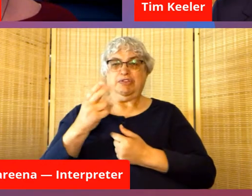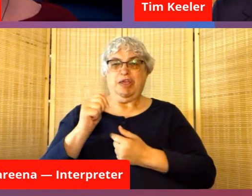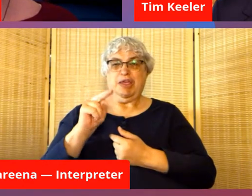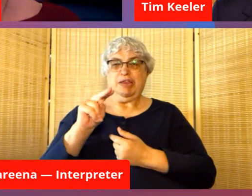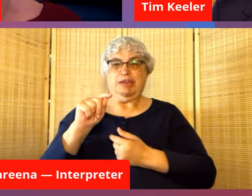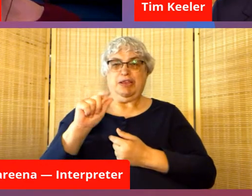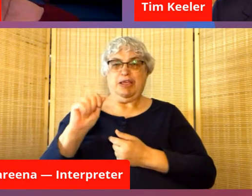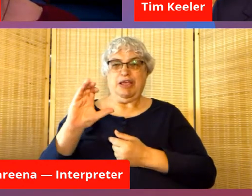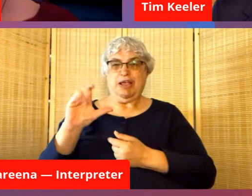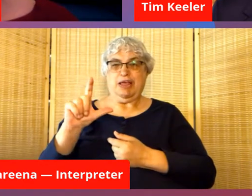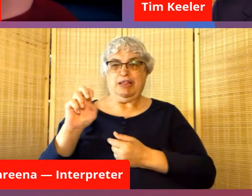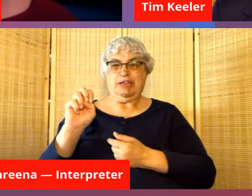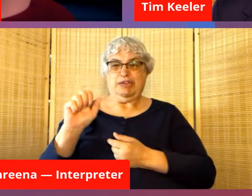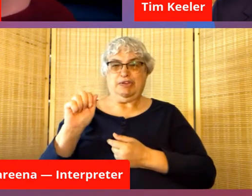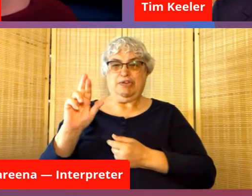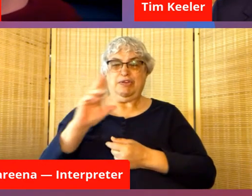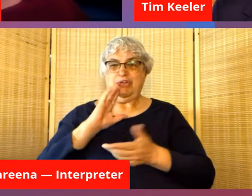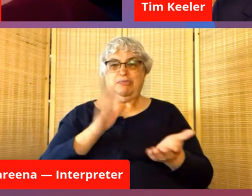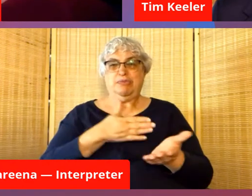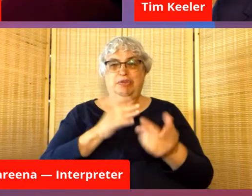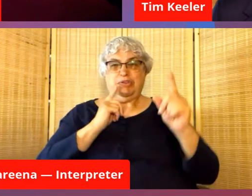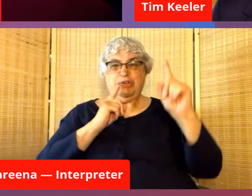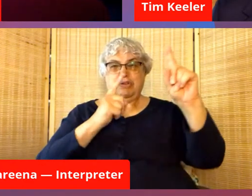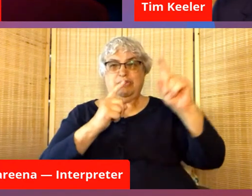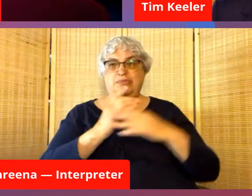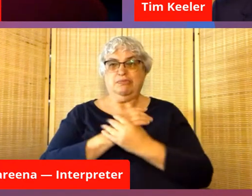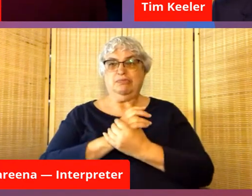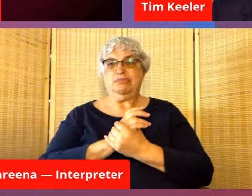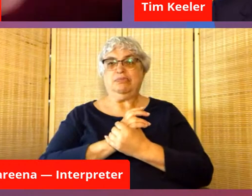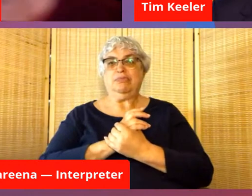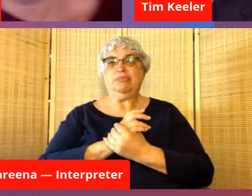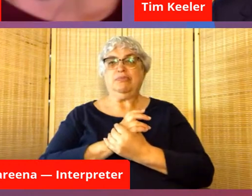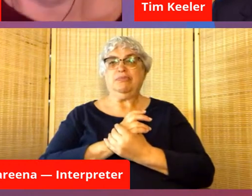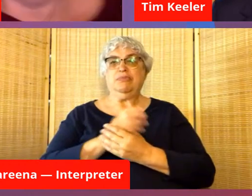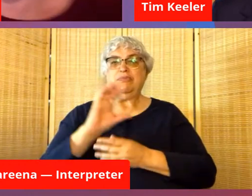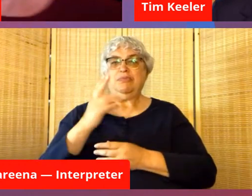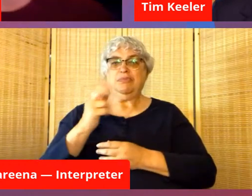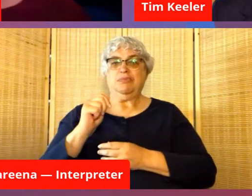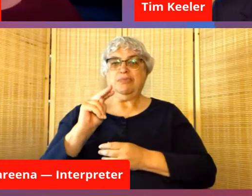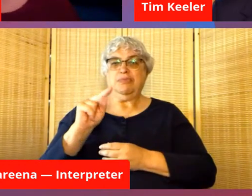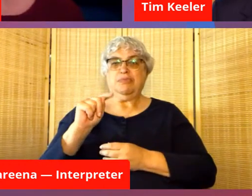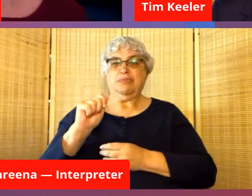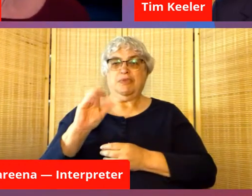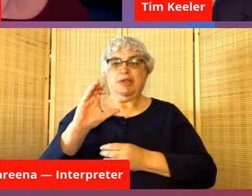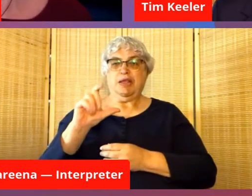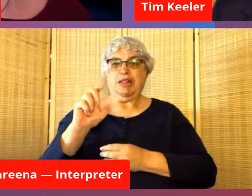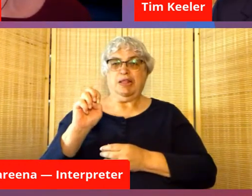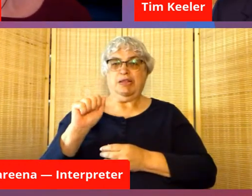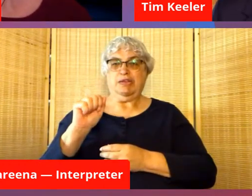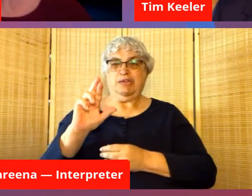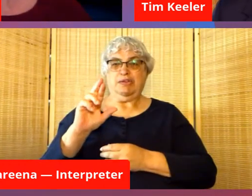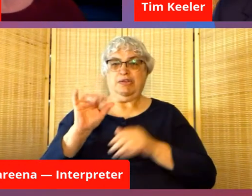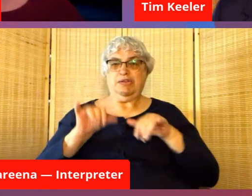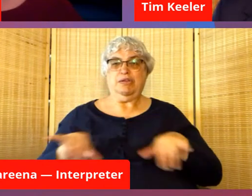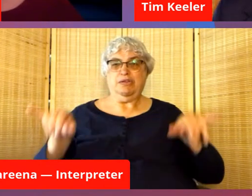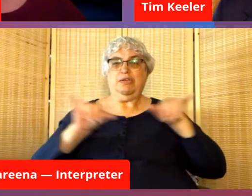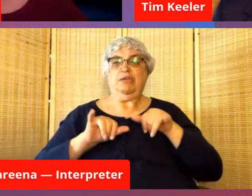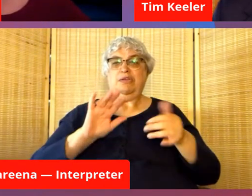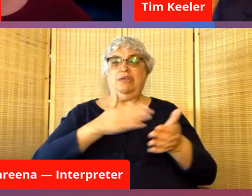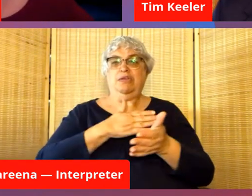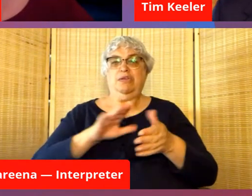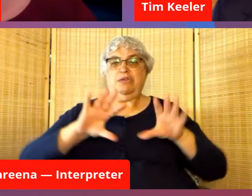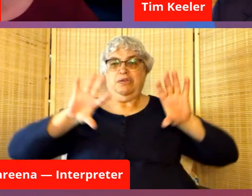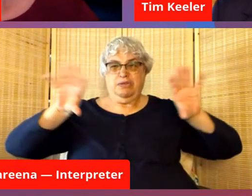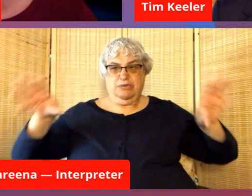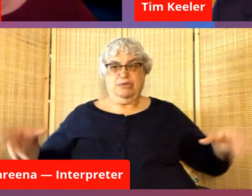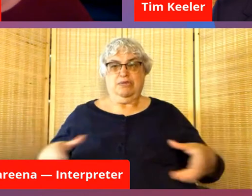and your mission, your musical mission? Absolutely. Yeah, Chanticleer, as you said, has been sort of a staple of choral music in America